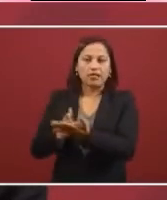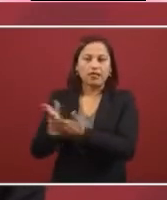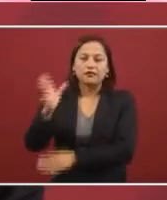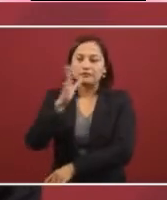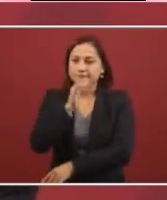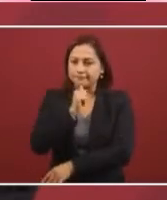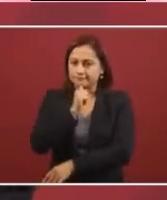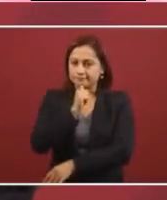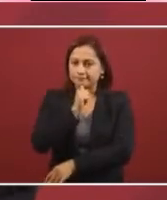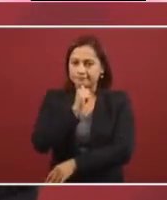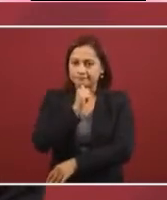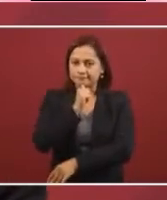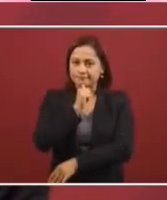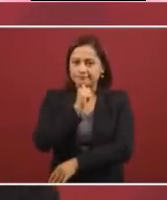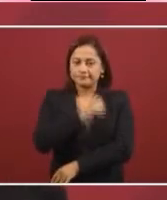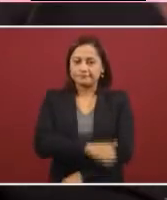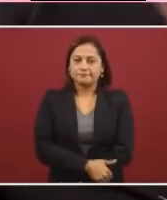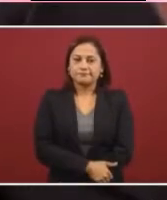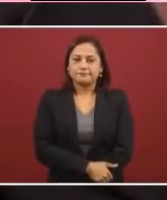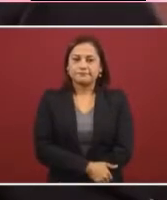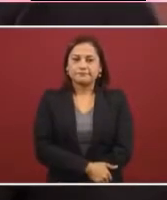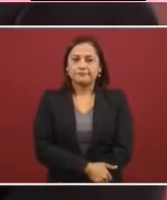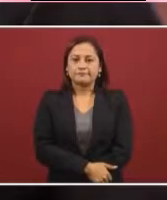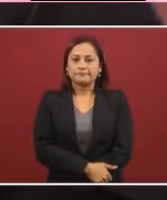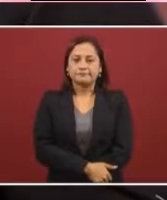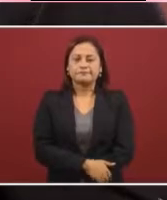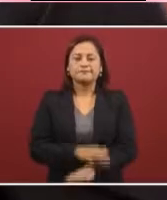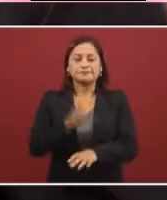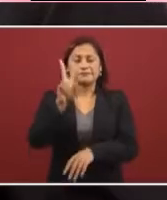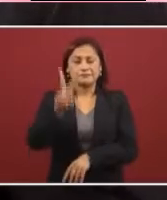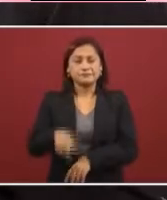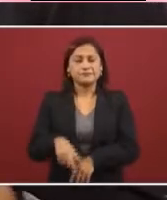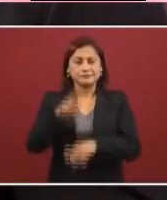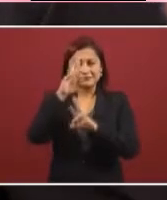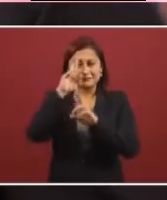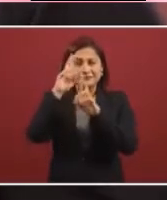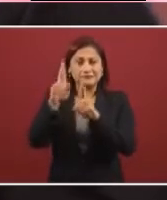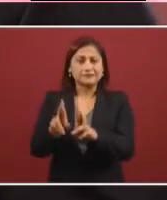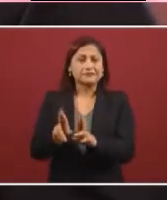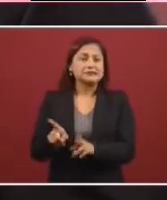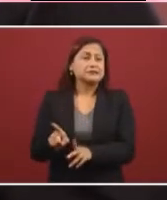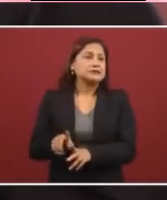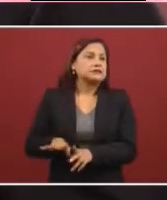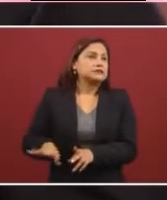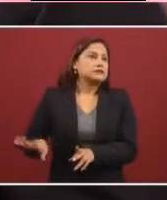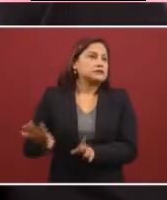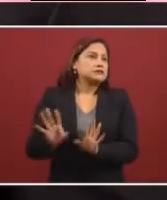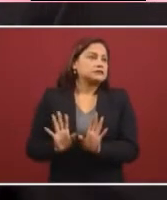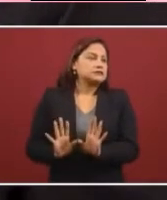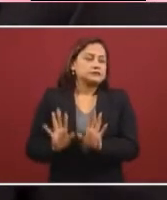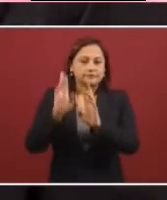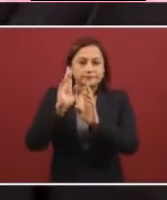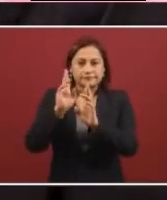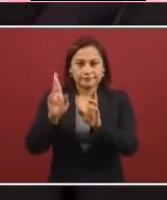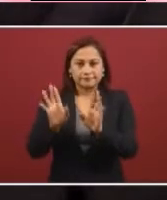So he doesn't want to respond on something regarding due process because it's very delicate.